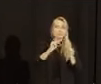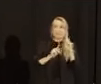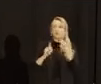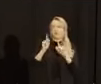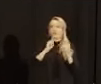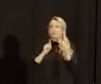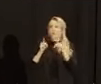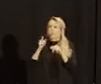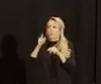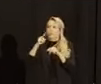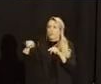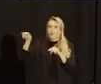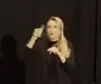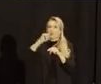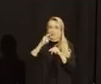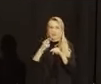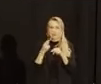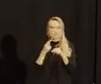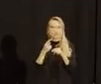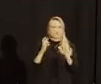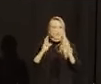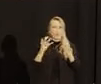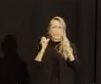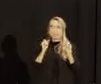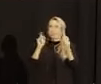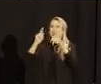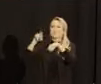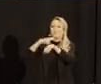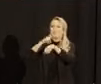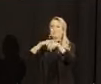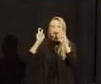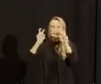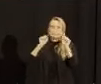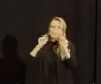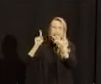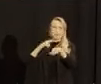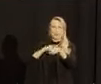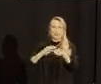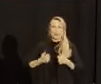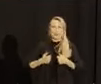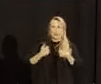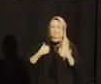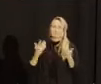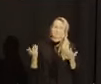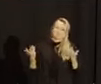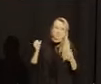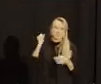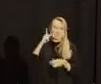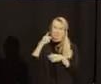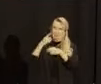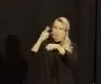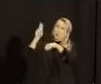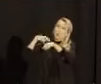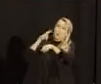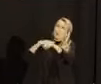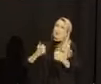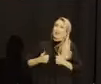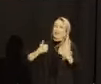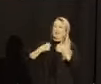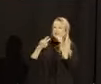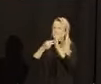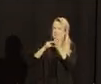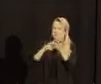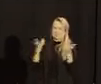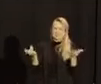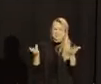we have to return back to normal. I don't know what normal is. I don't know if we'll ever have a shared